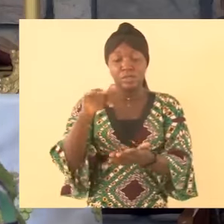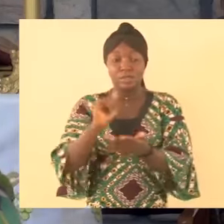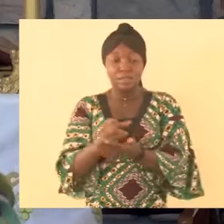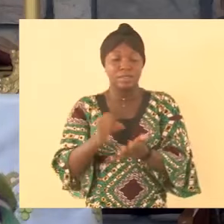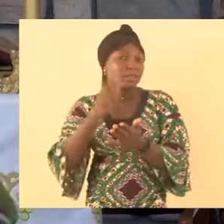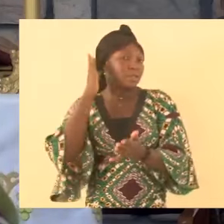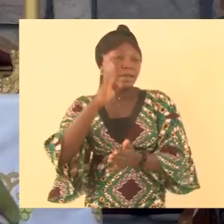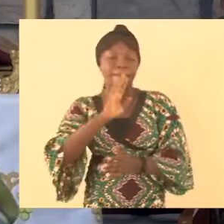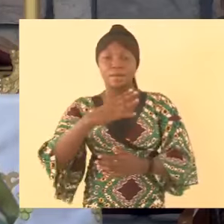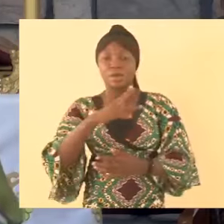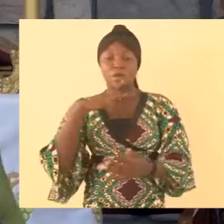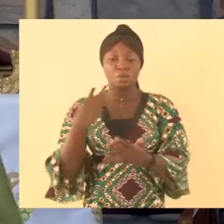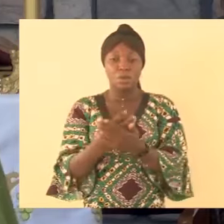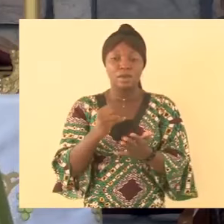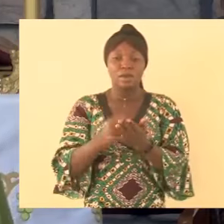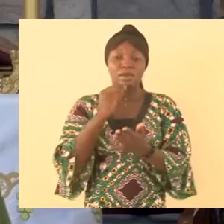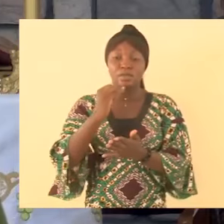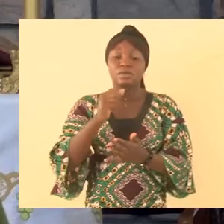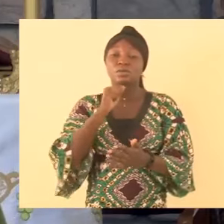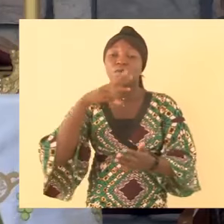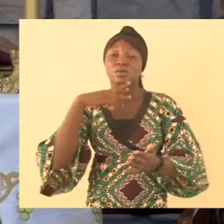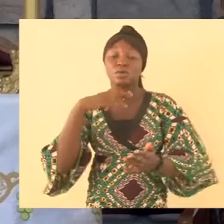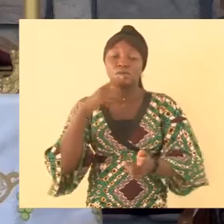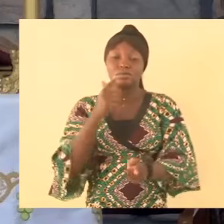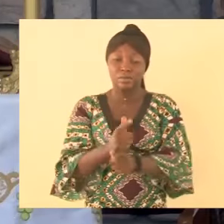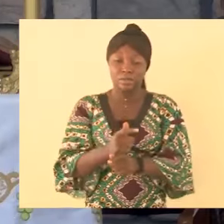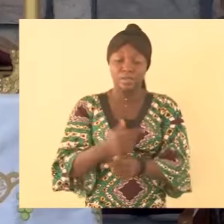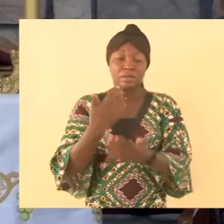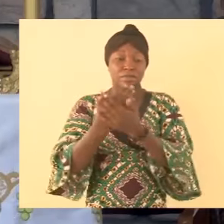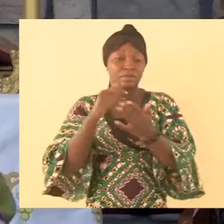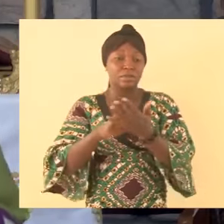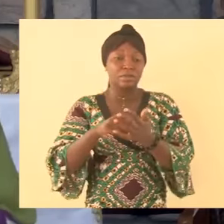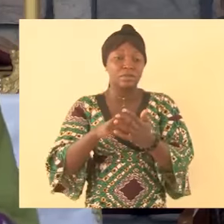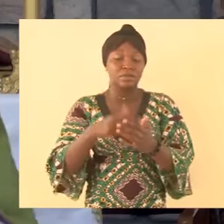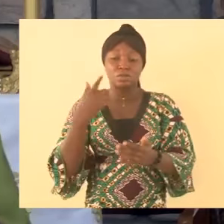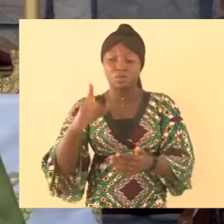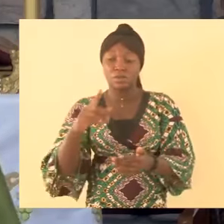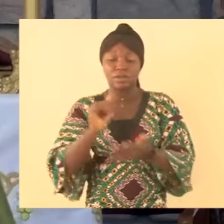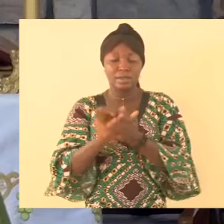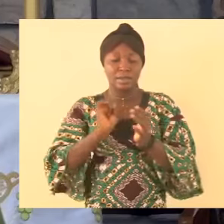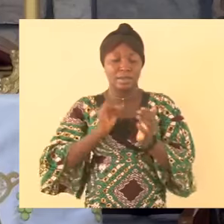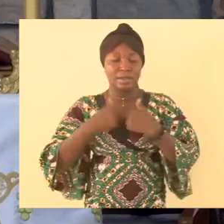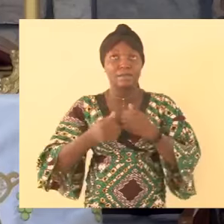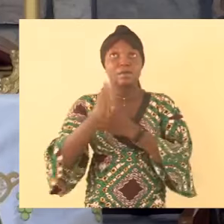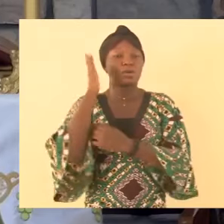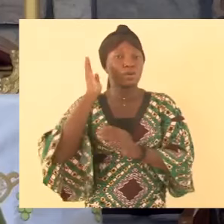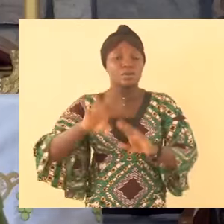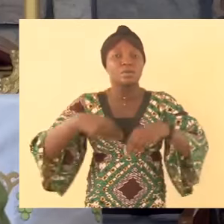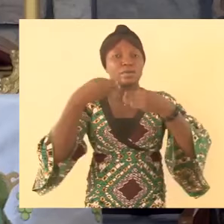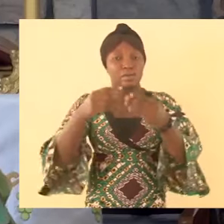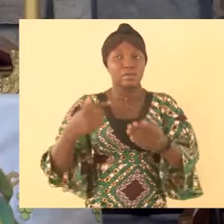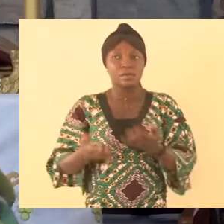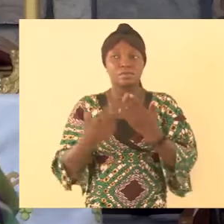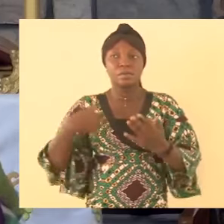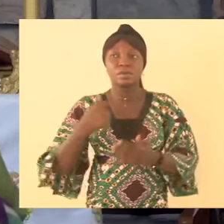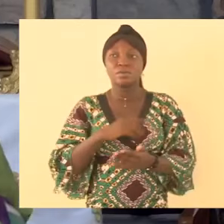we will trust that it shall be well, that it is all right, that before this one that I have finishes, the Lord will provide. May